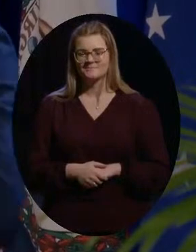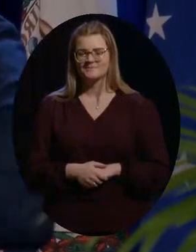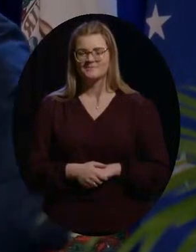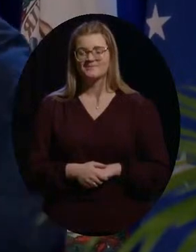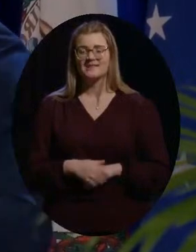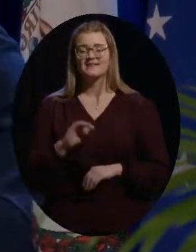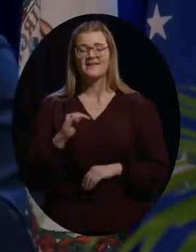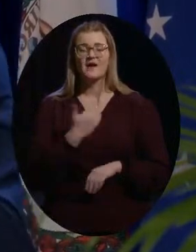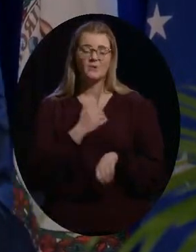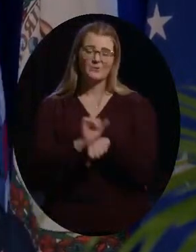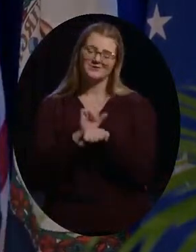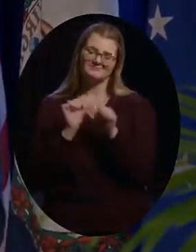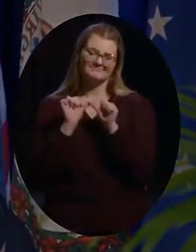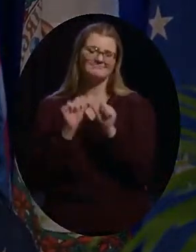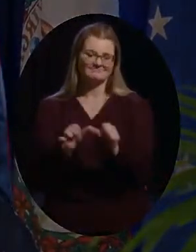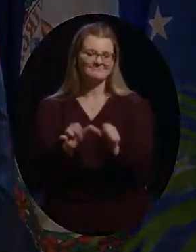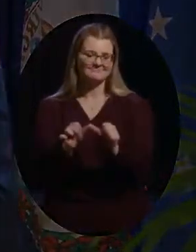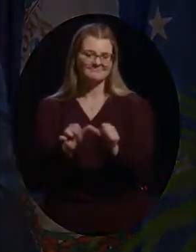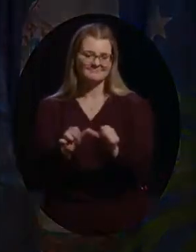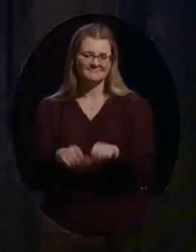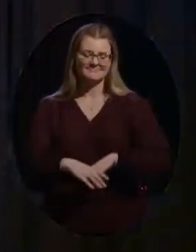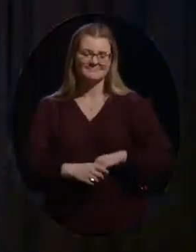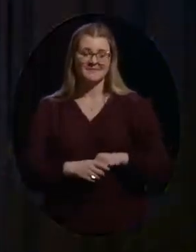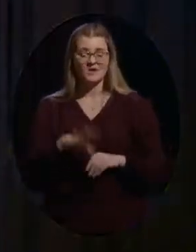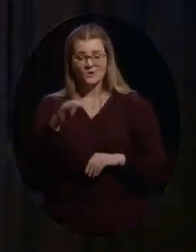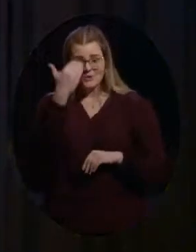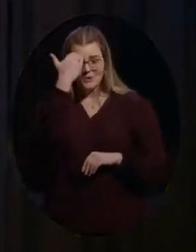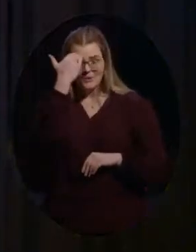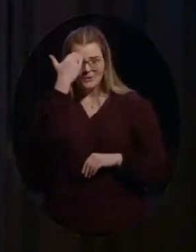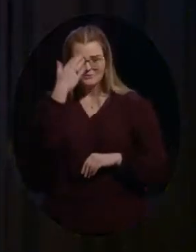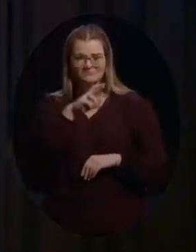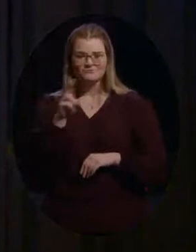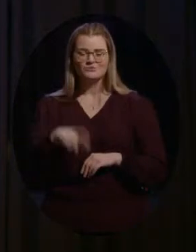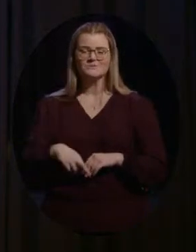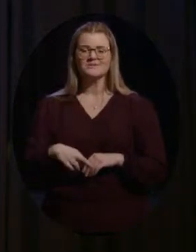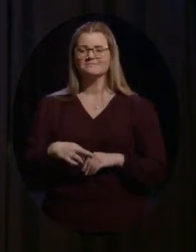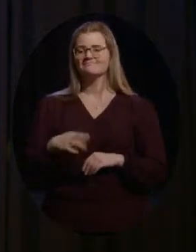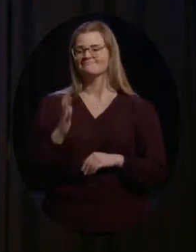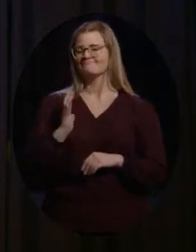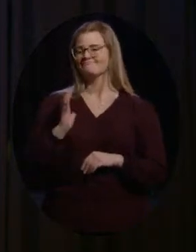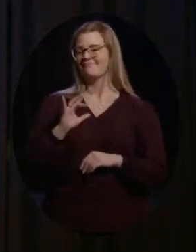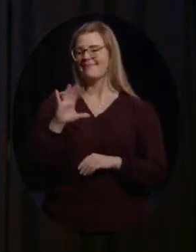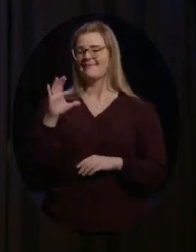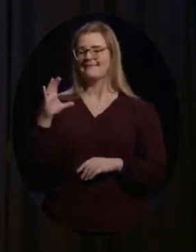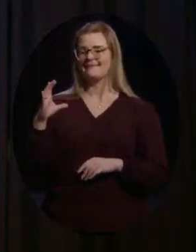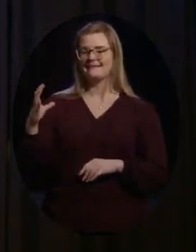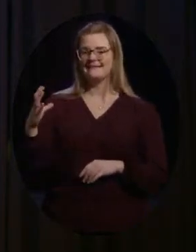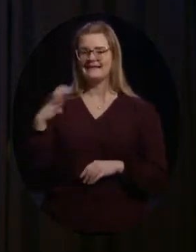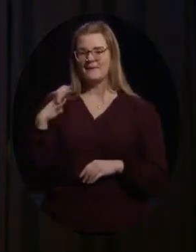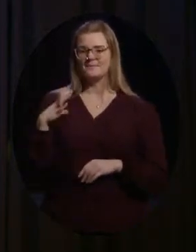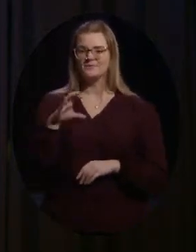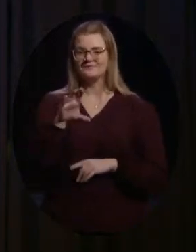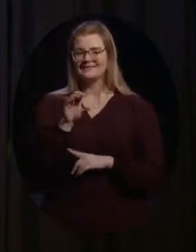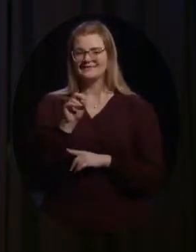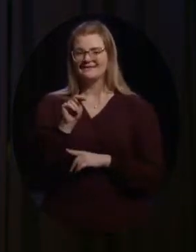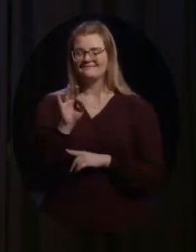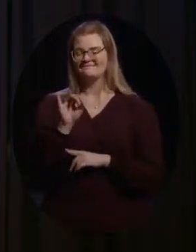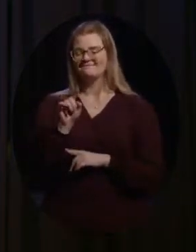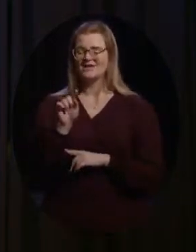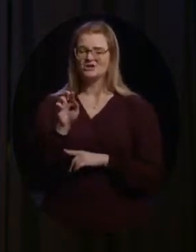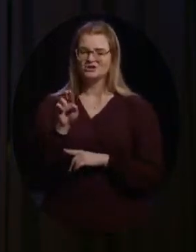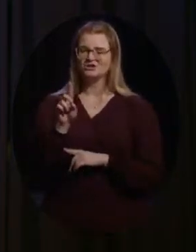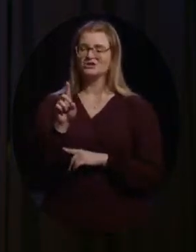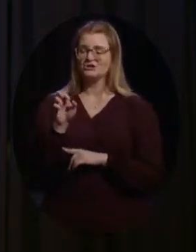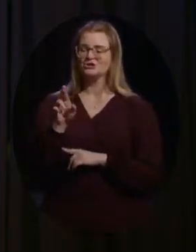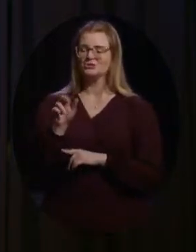And our work continues. As you know, Richmond was once the capital of the Confederacy, which in the past